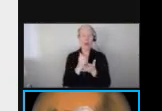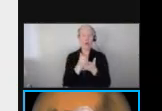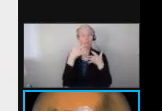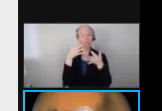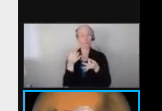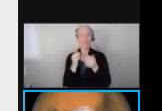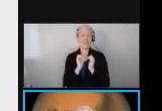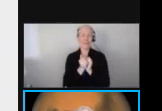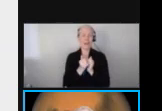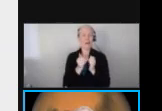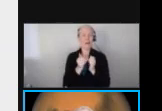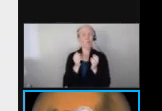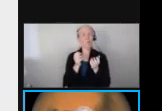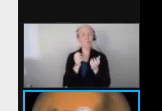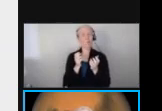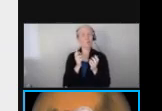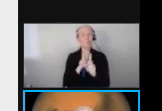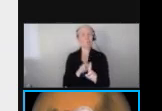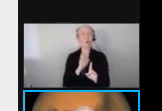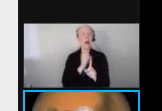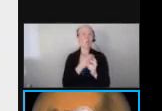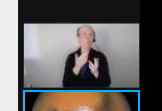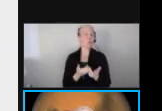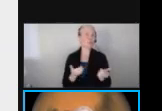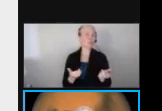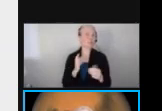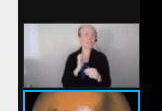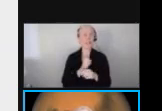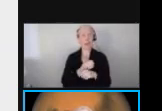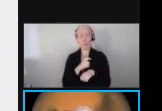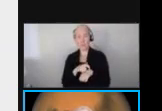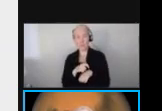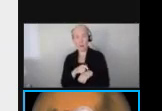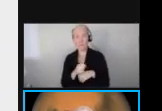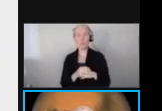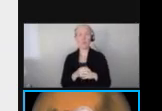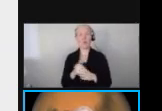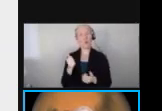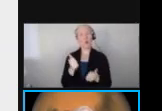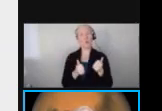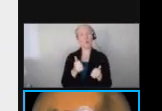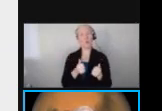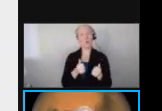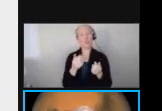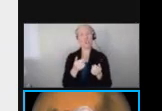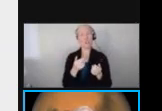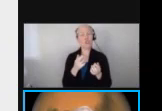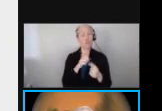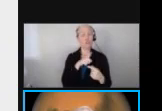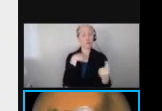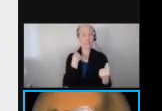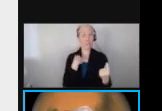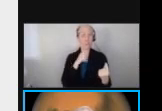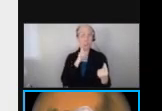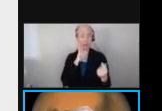our time, which risks we need to work on for which